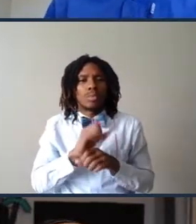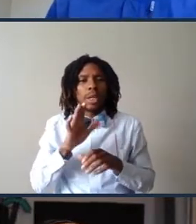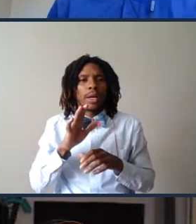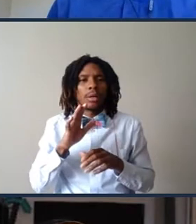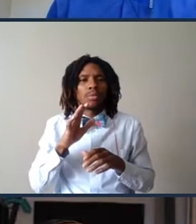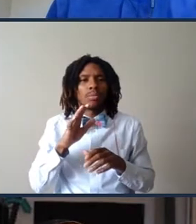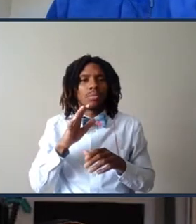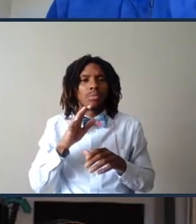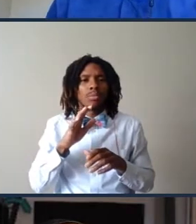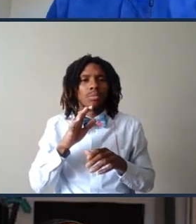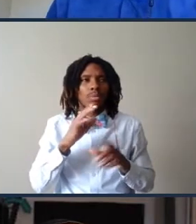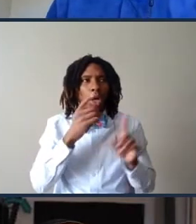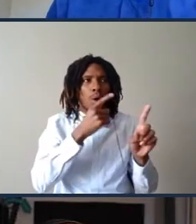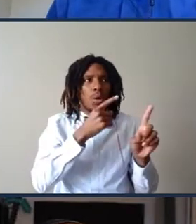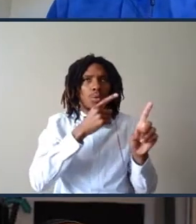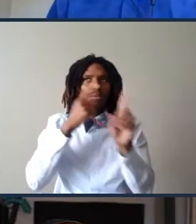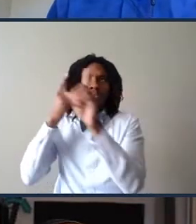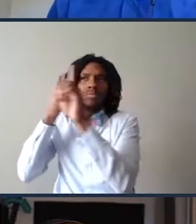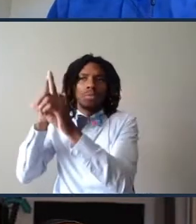is.